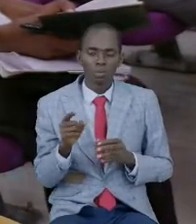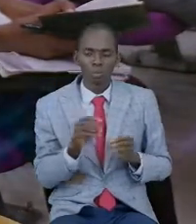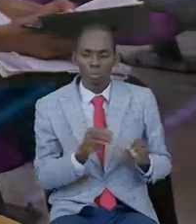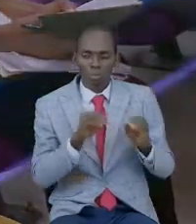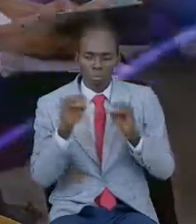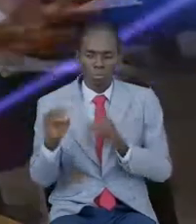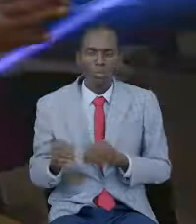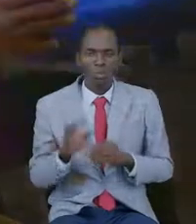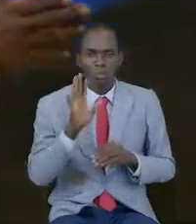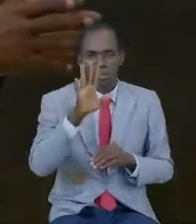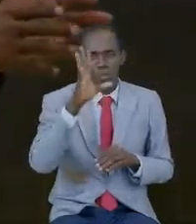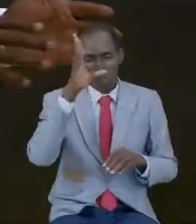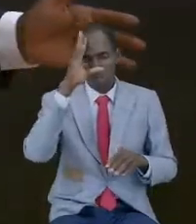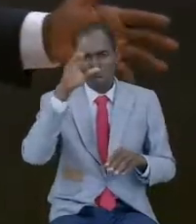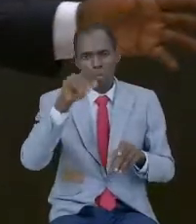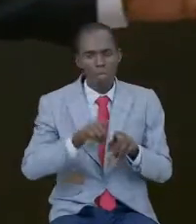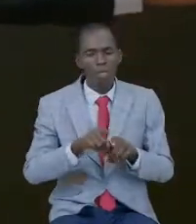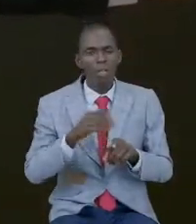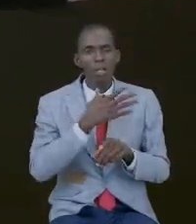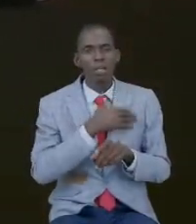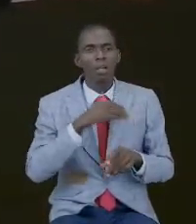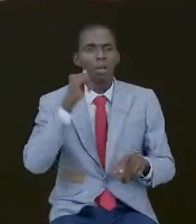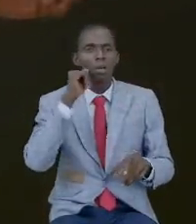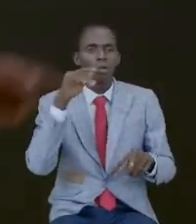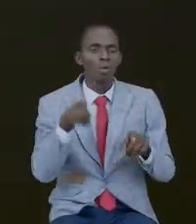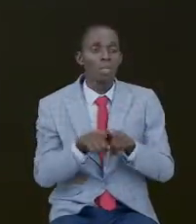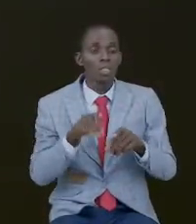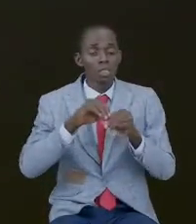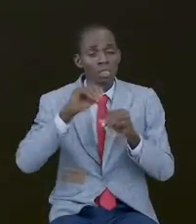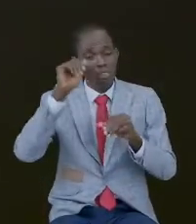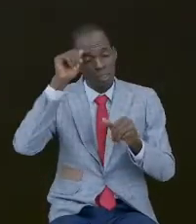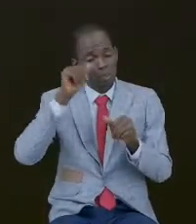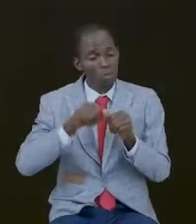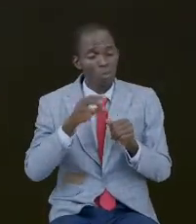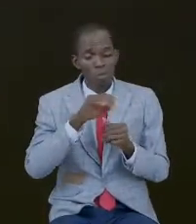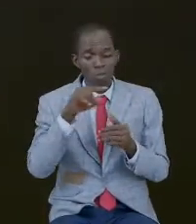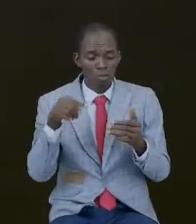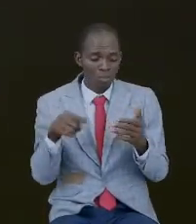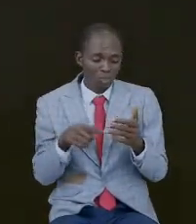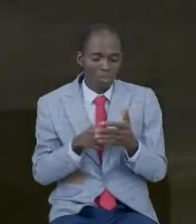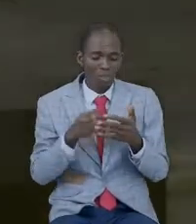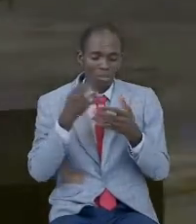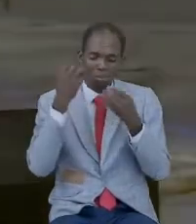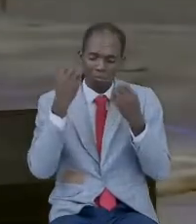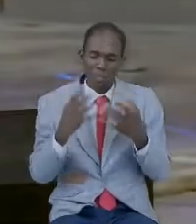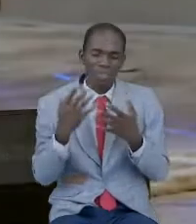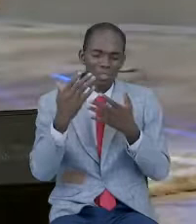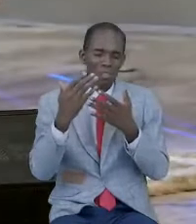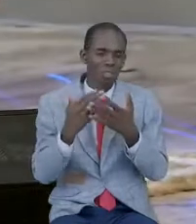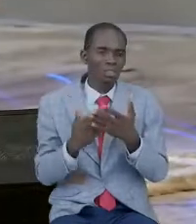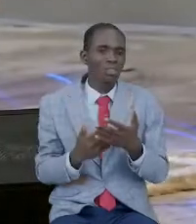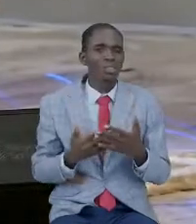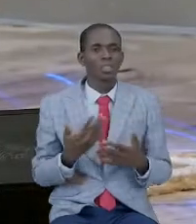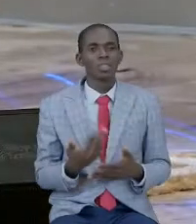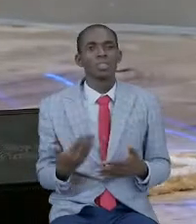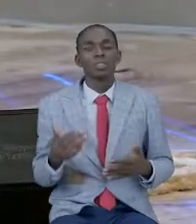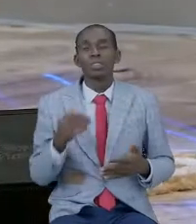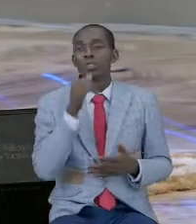in remembrance of these things, not only one thing, healing all the